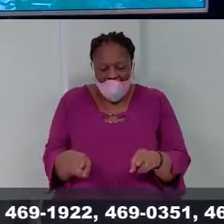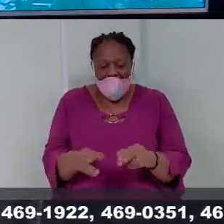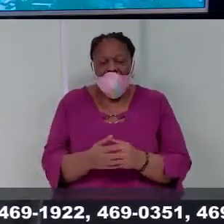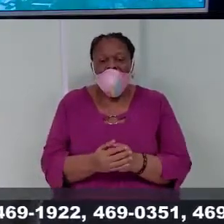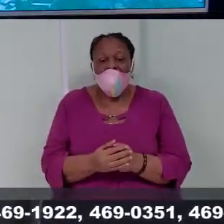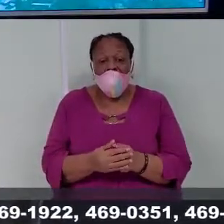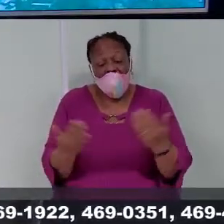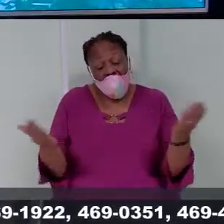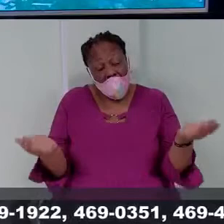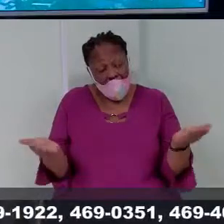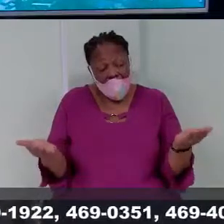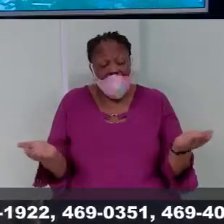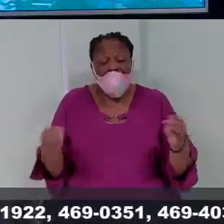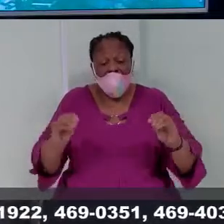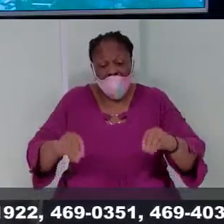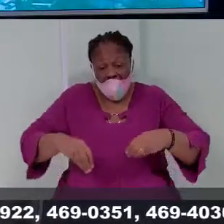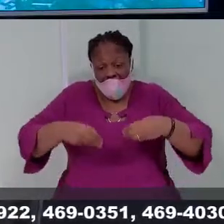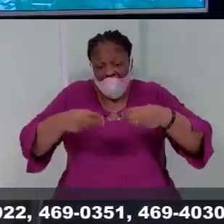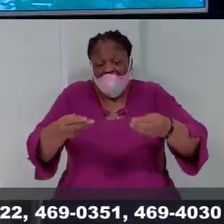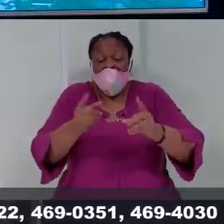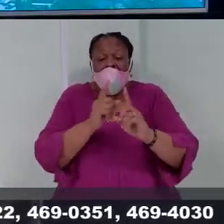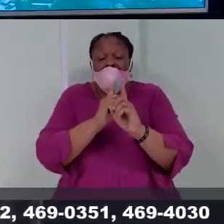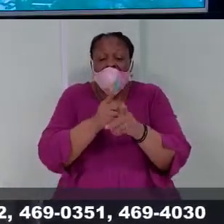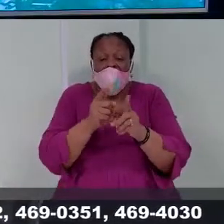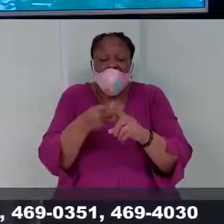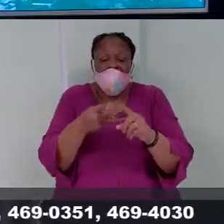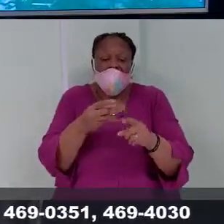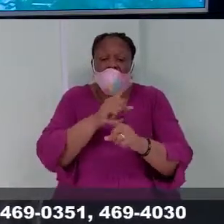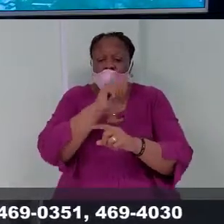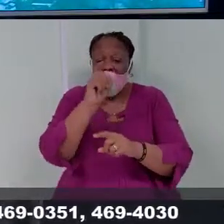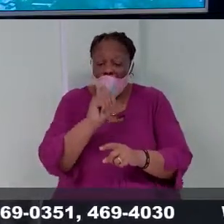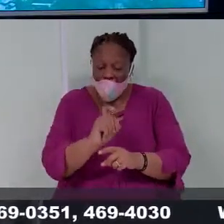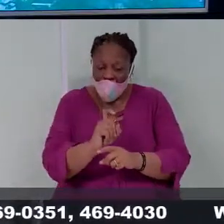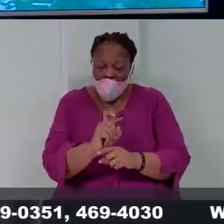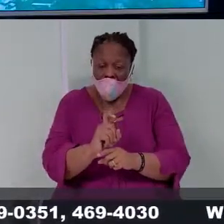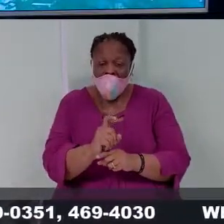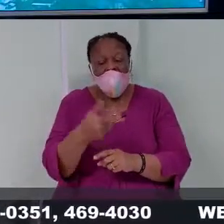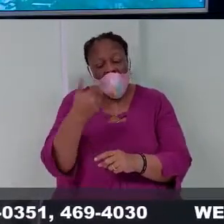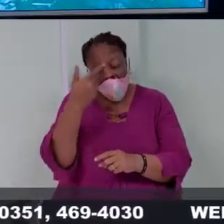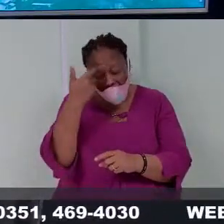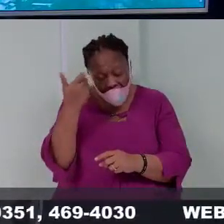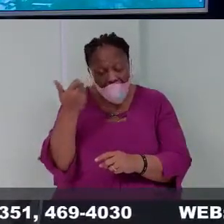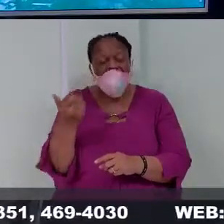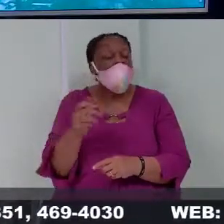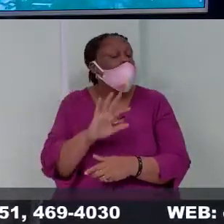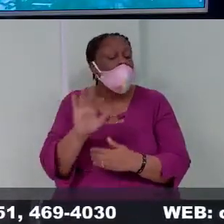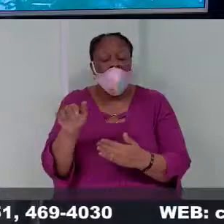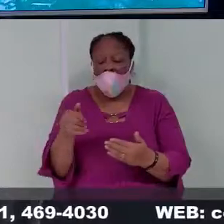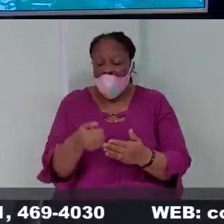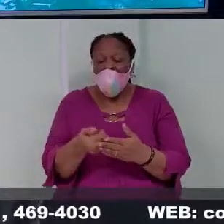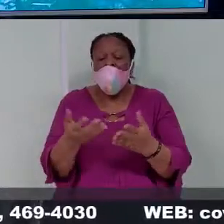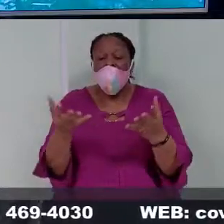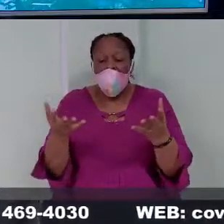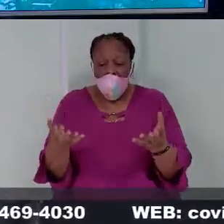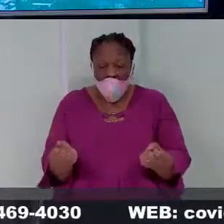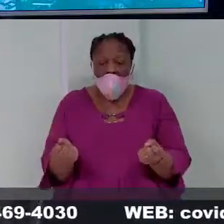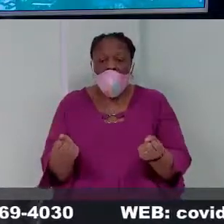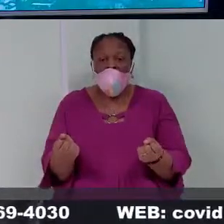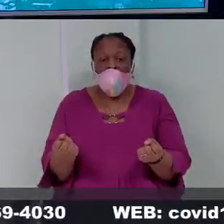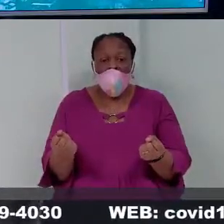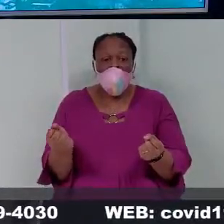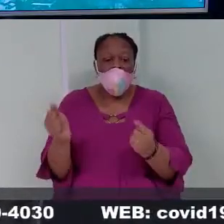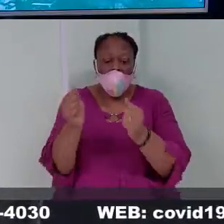provide you with answers to your questions because, of course, all of us, we're in